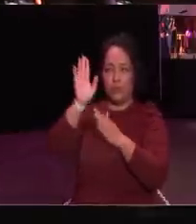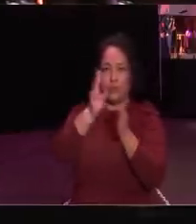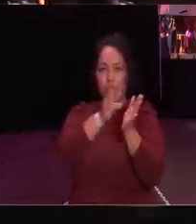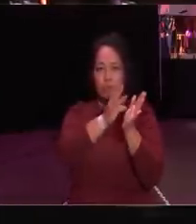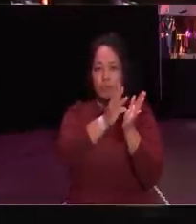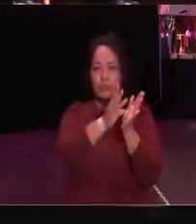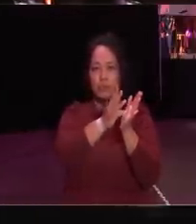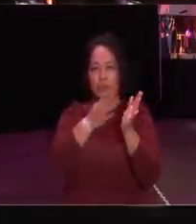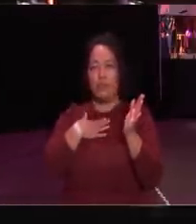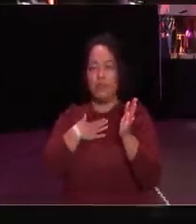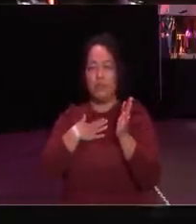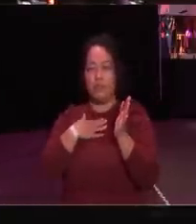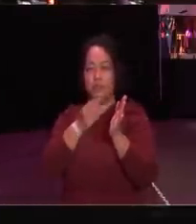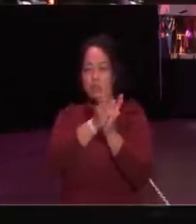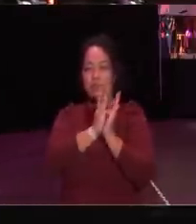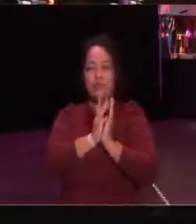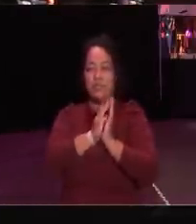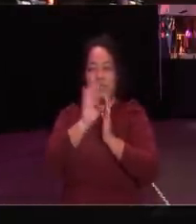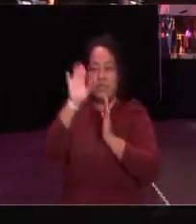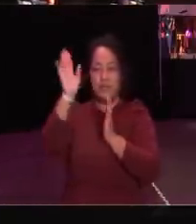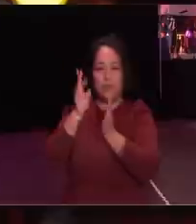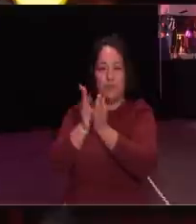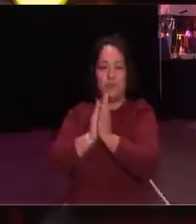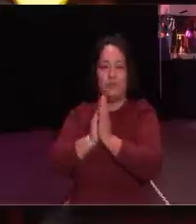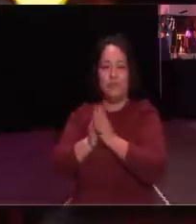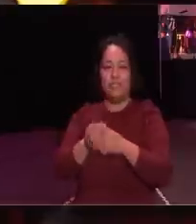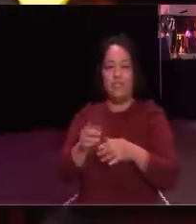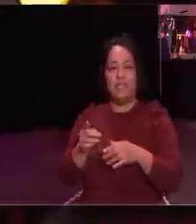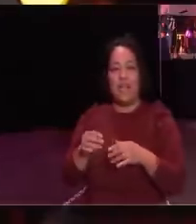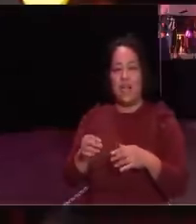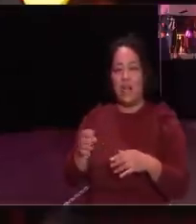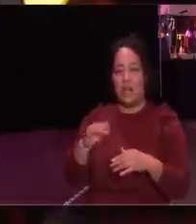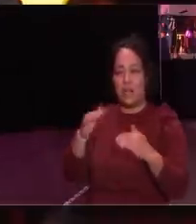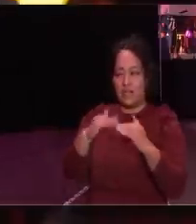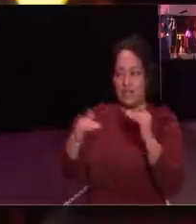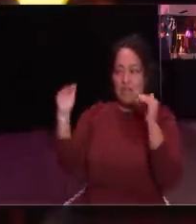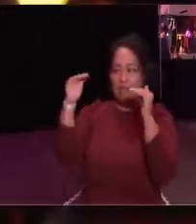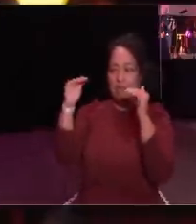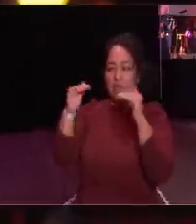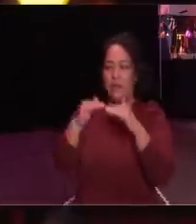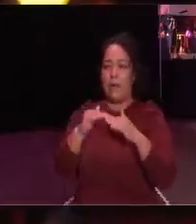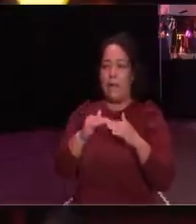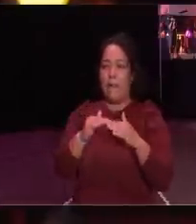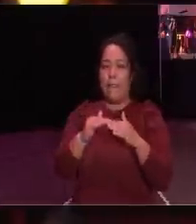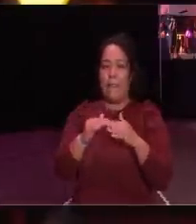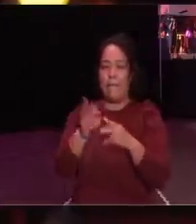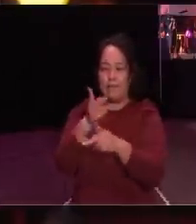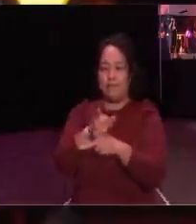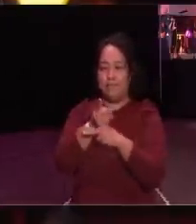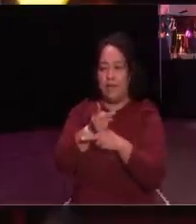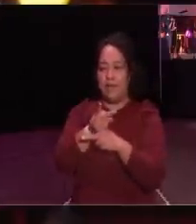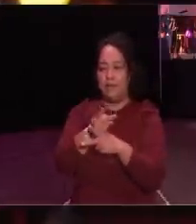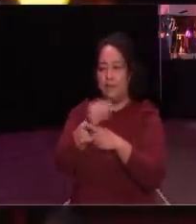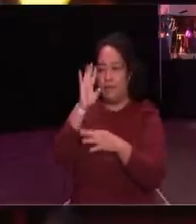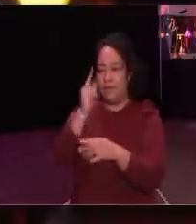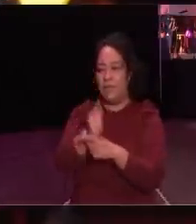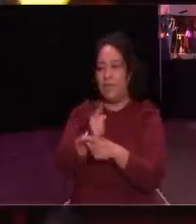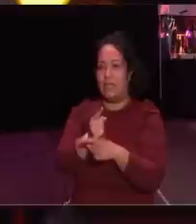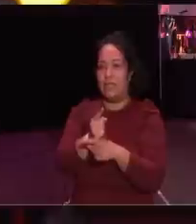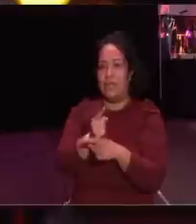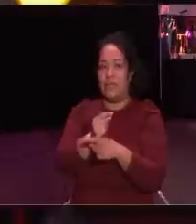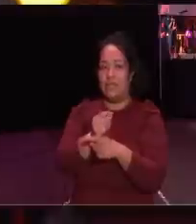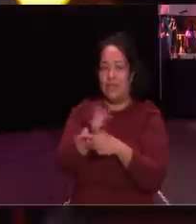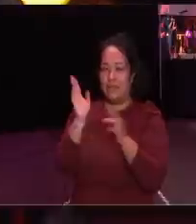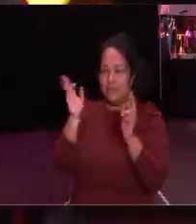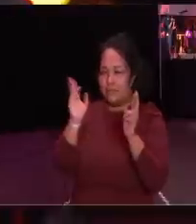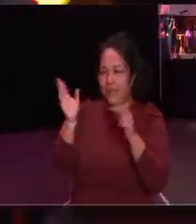cintura. And if the water comes up to your waist. Cuando tú llegas a ese punto, when you get to that level, prepárate, hermano. Be careful, brother. Prepárate, pastor.